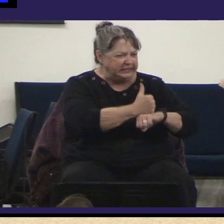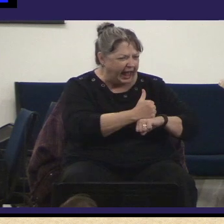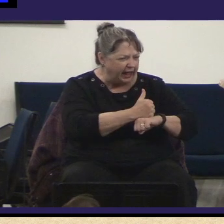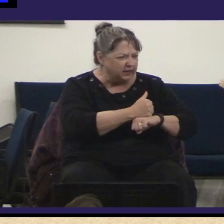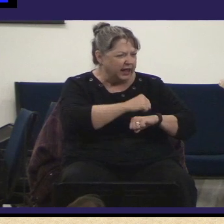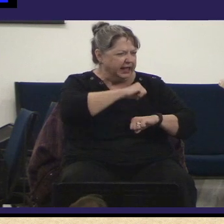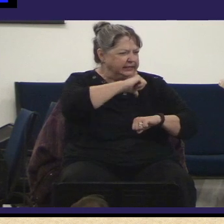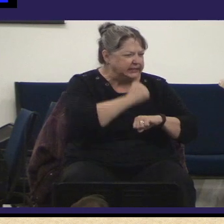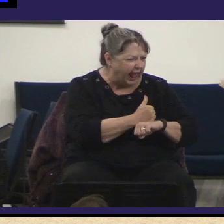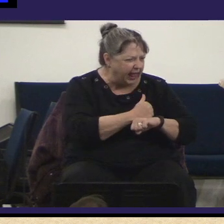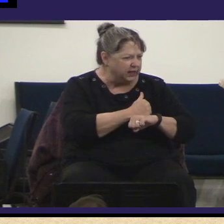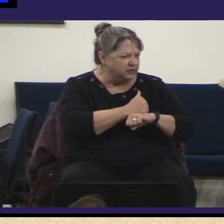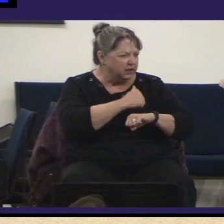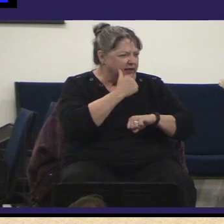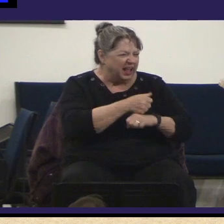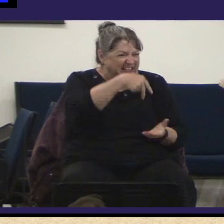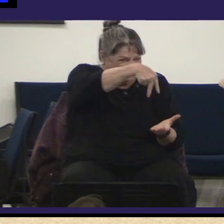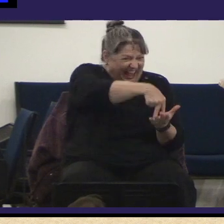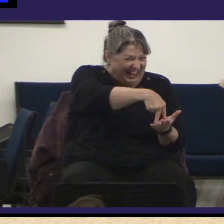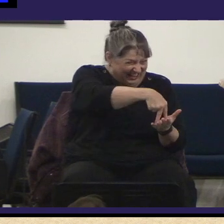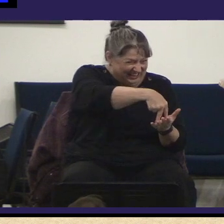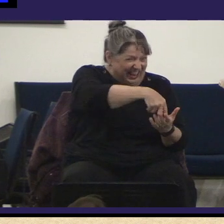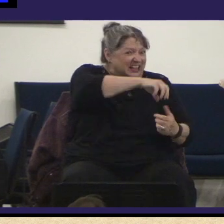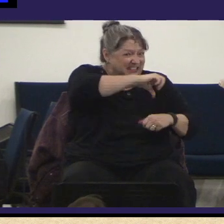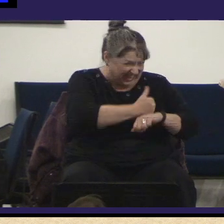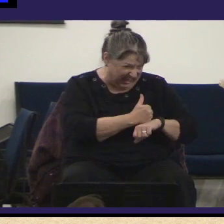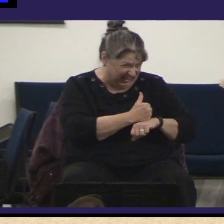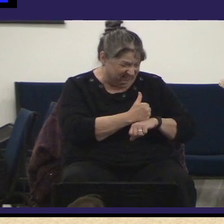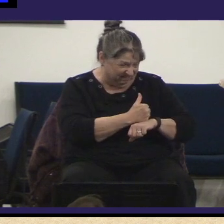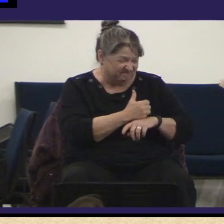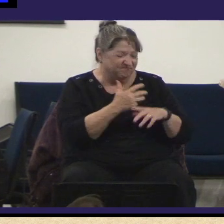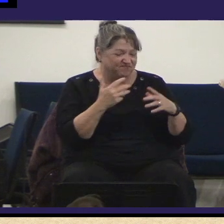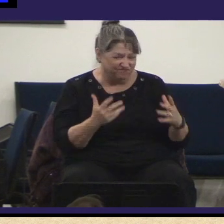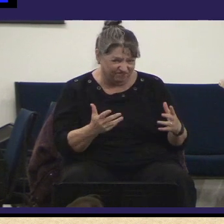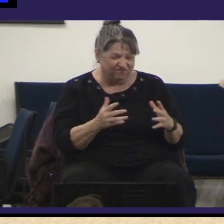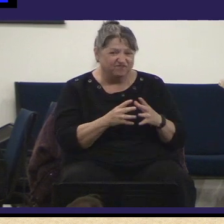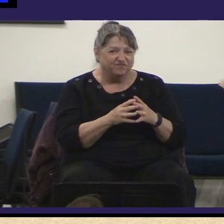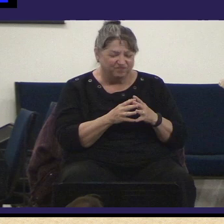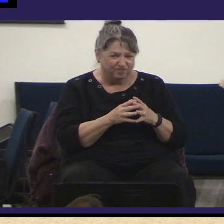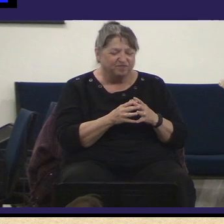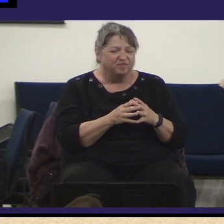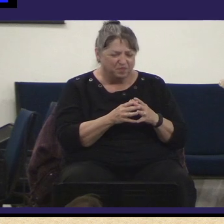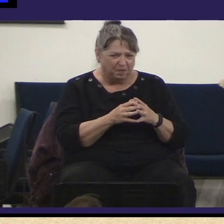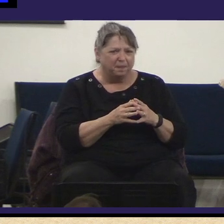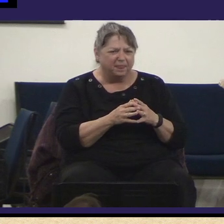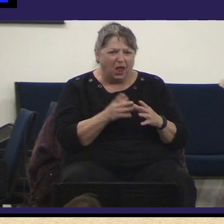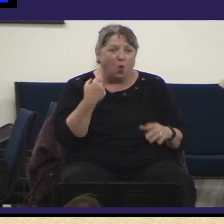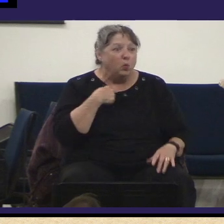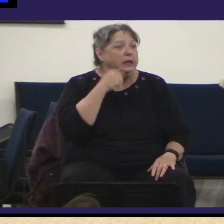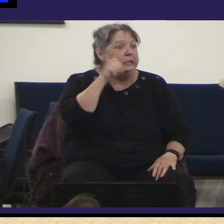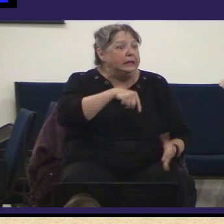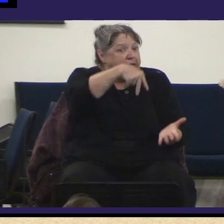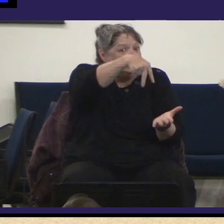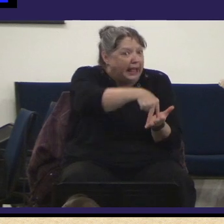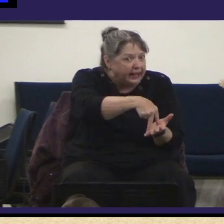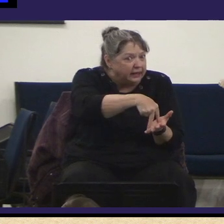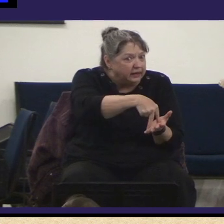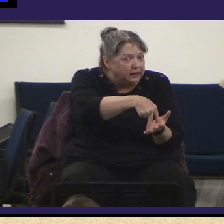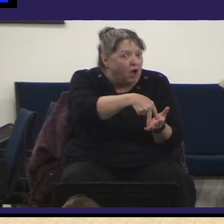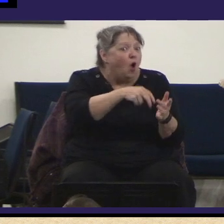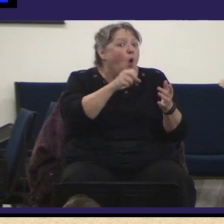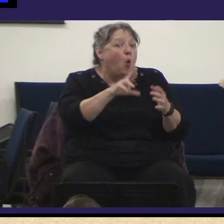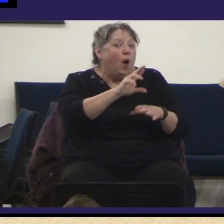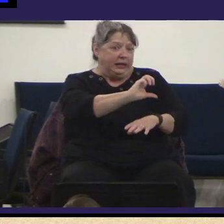stand firm then. Let's think about this. We can do everything we need to do to stand.